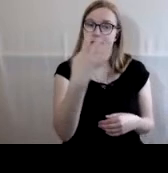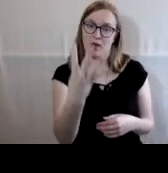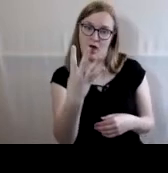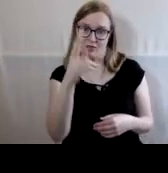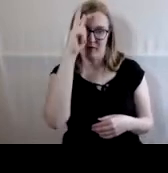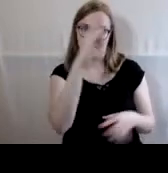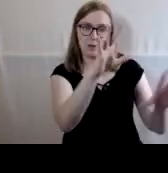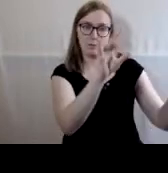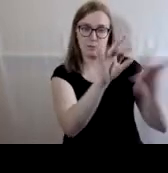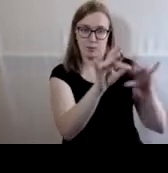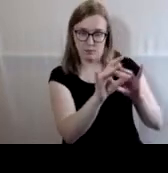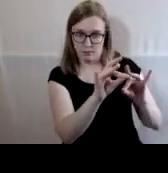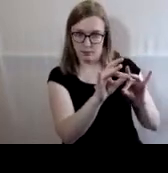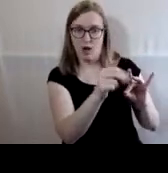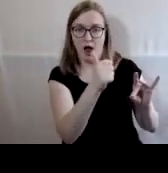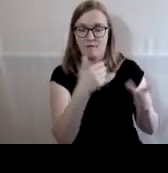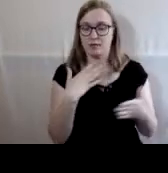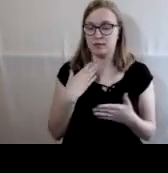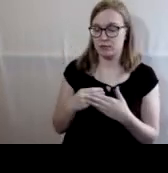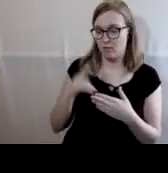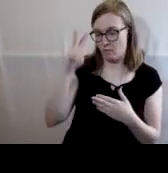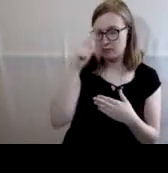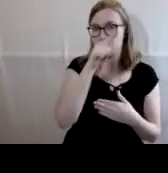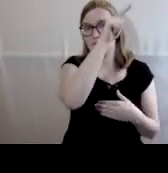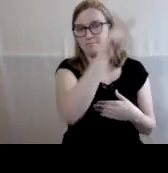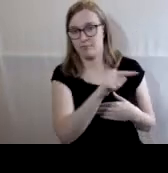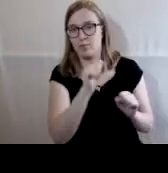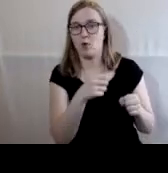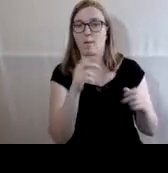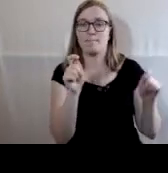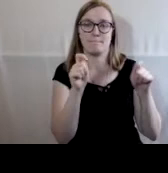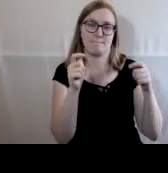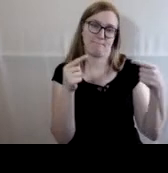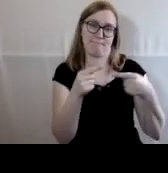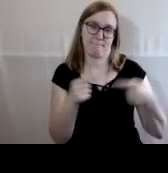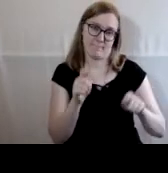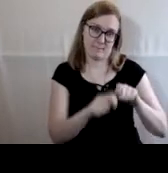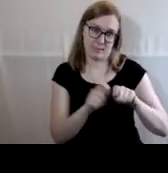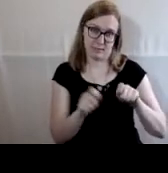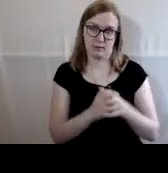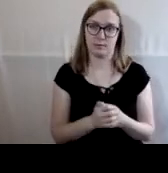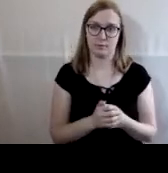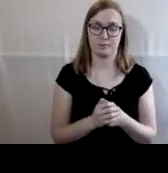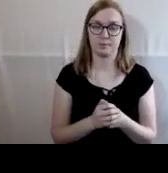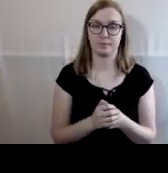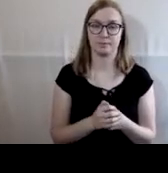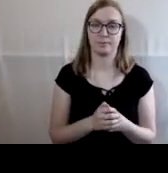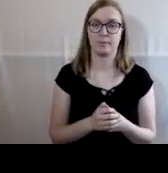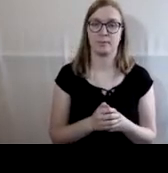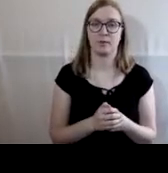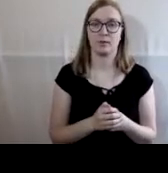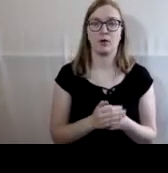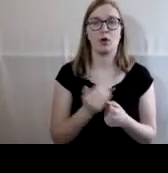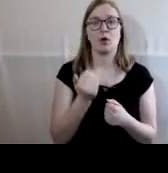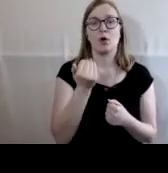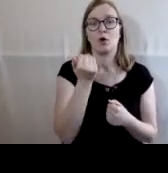against. So you mightn't choose all of your subjects, and it doesn't mean that the same